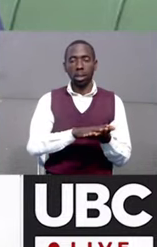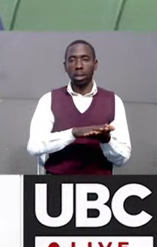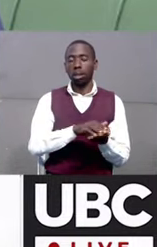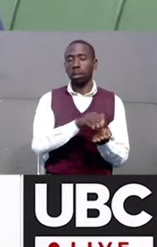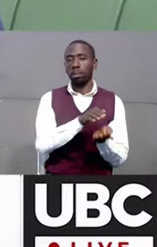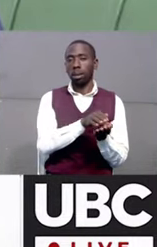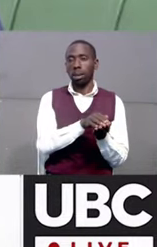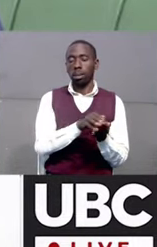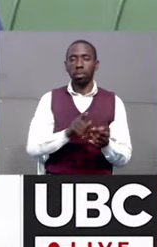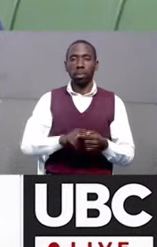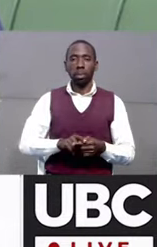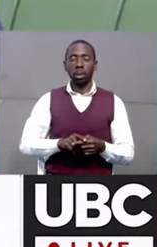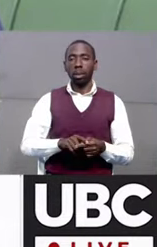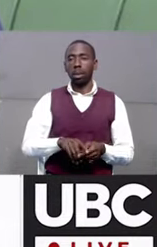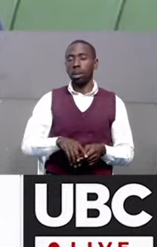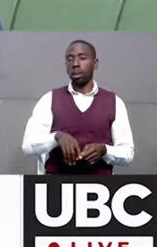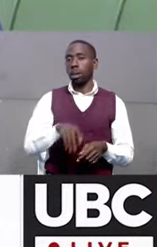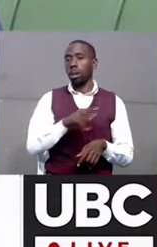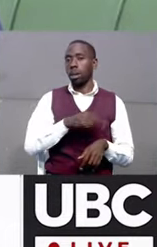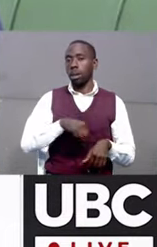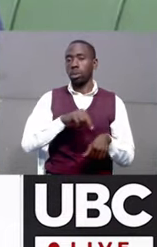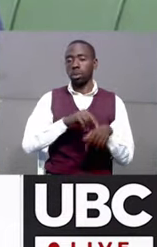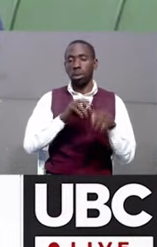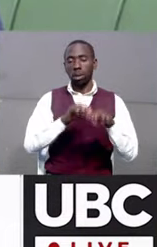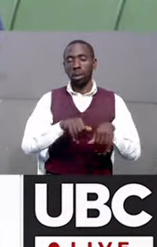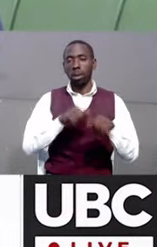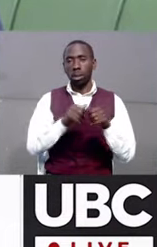142, National Agriculture Research Organization.